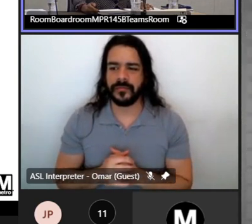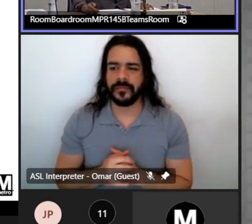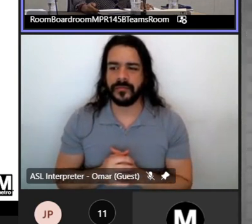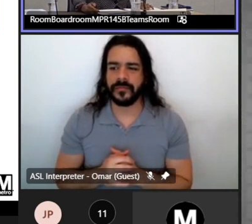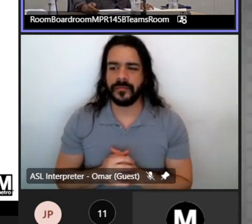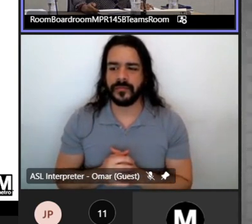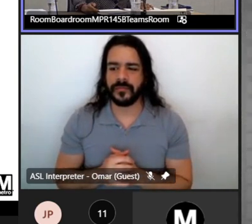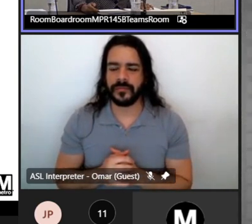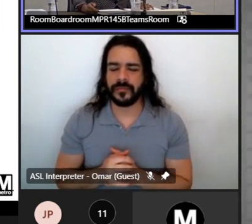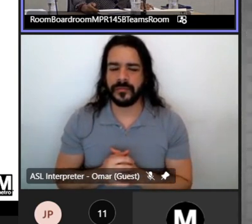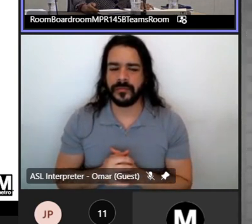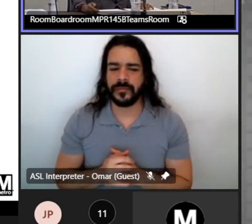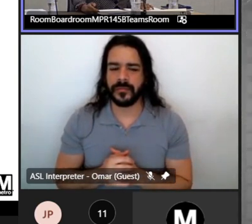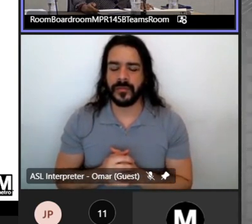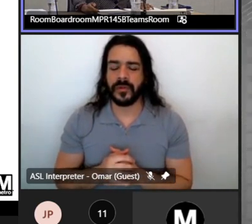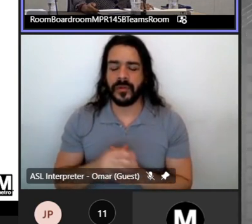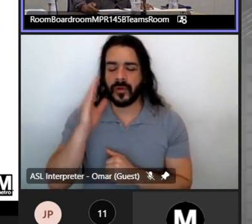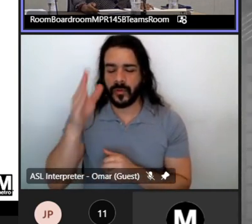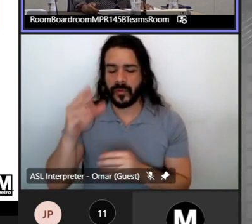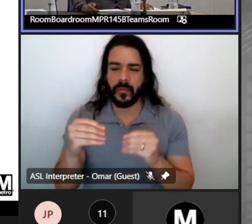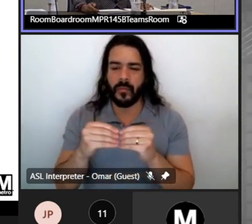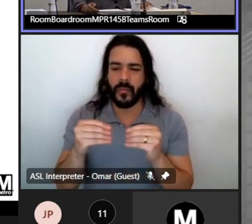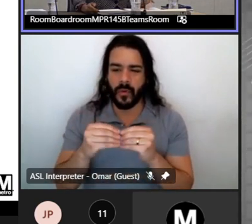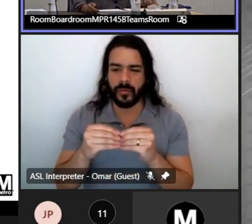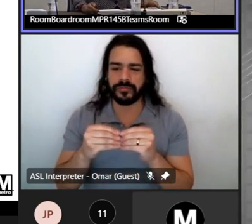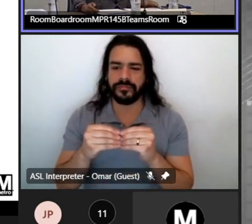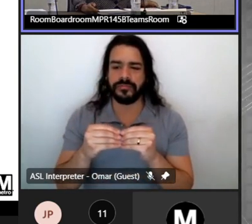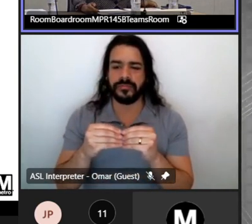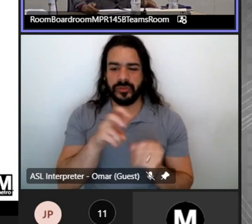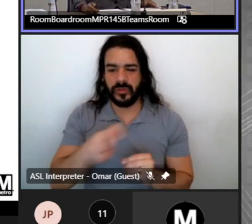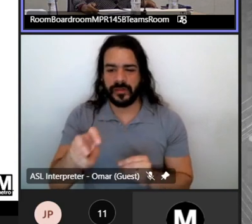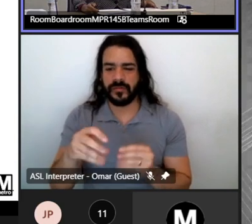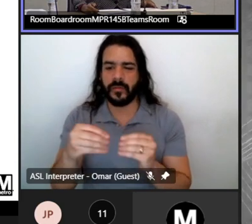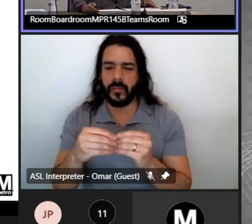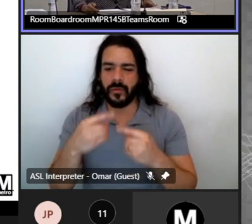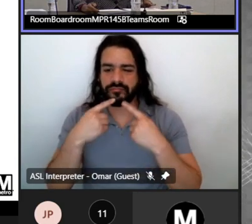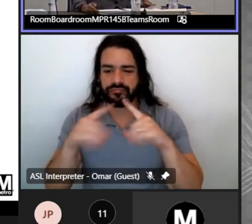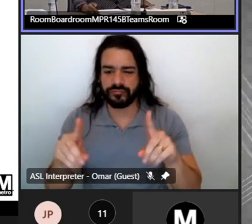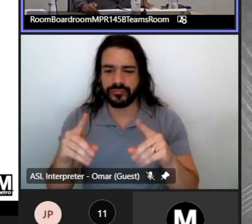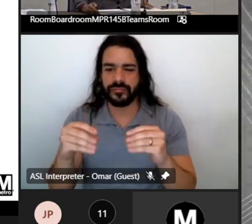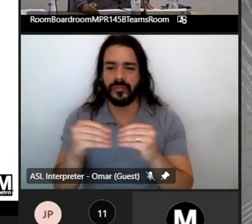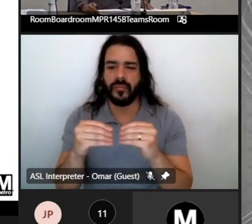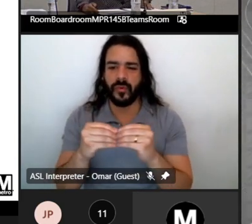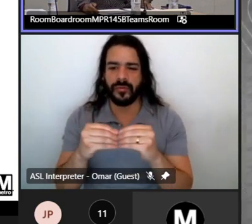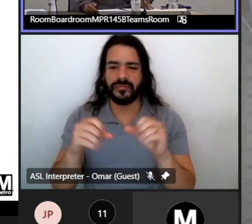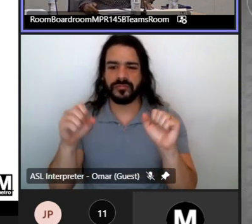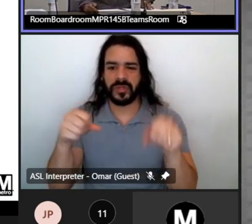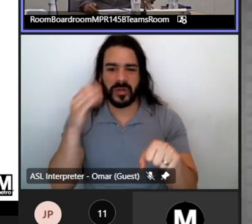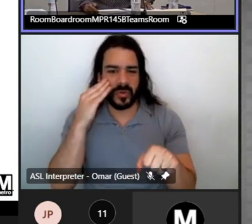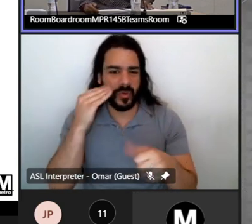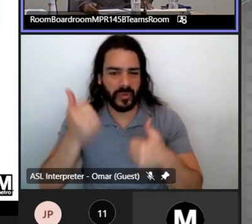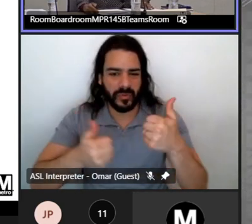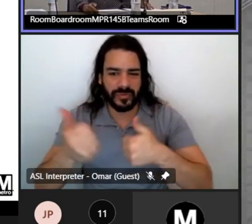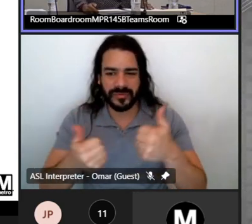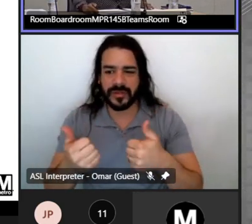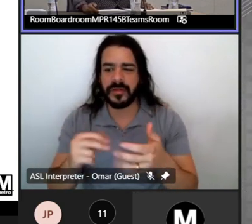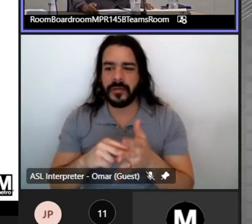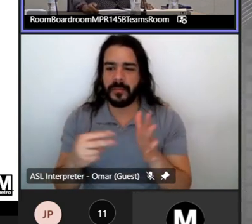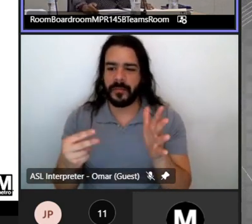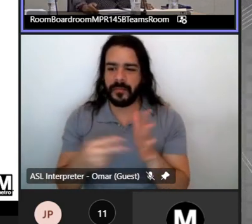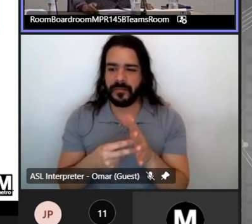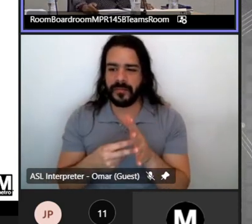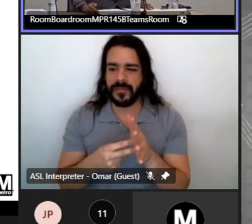areas with high ridership potential, providing efficient and predictable transfers and increasing job